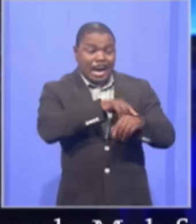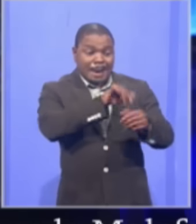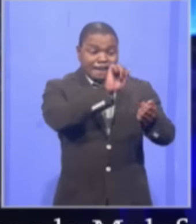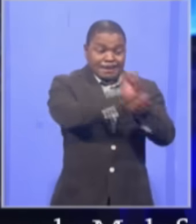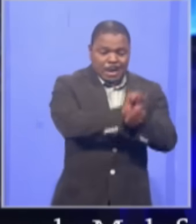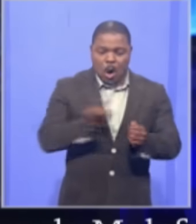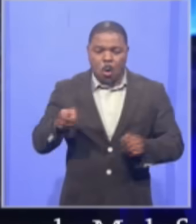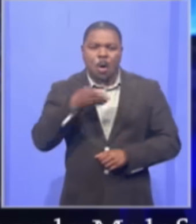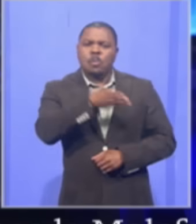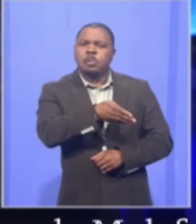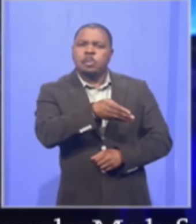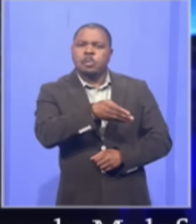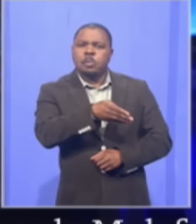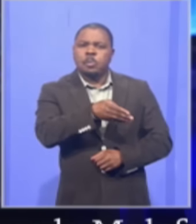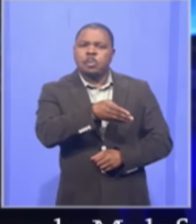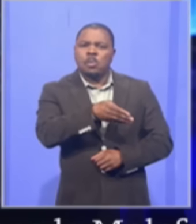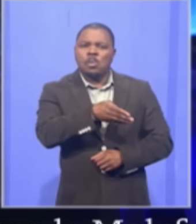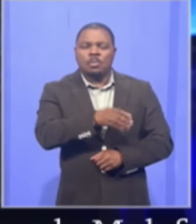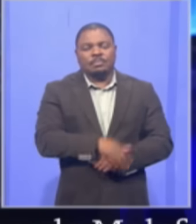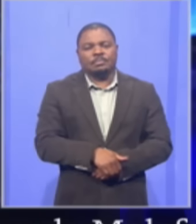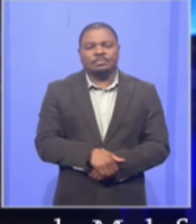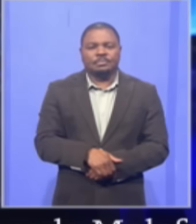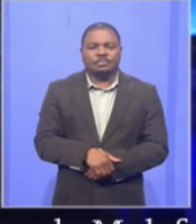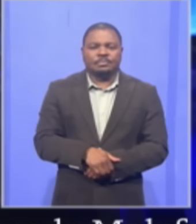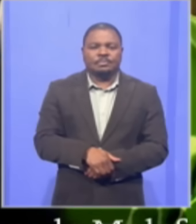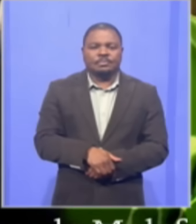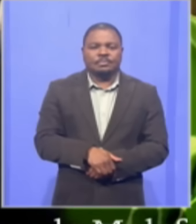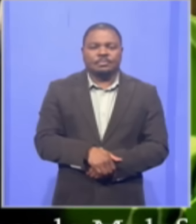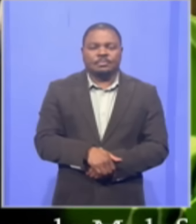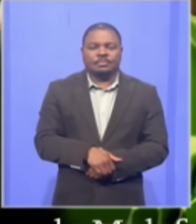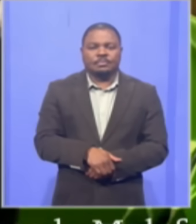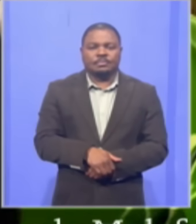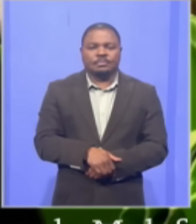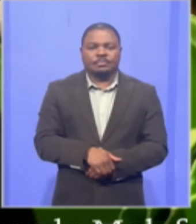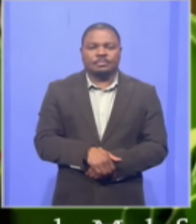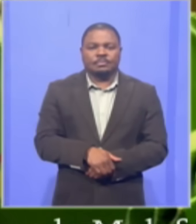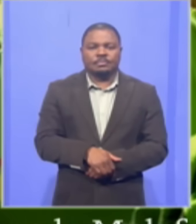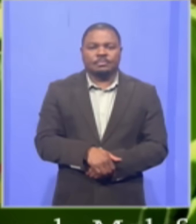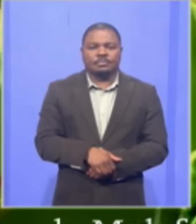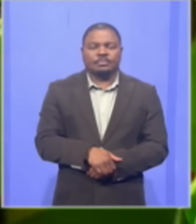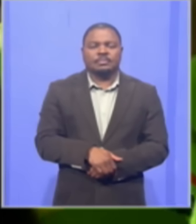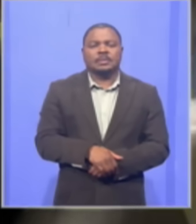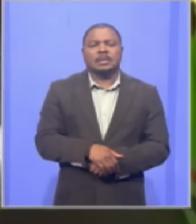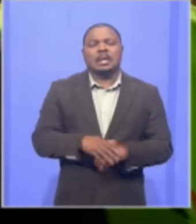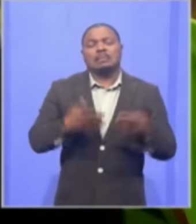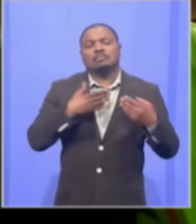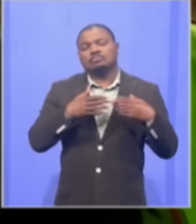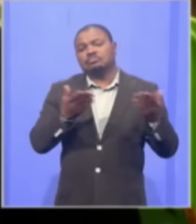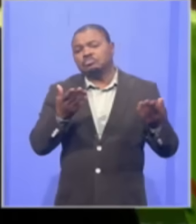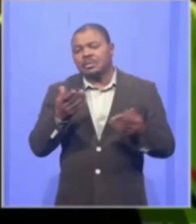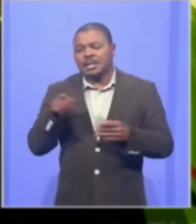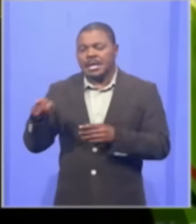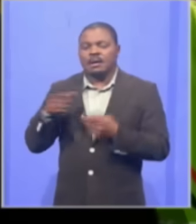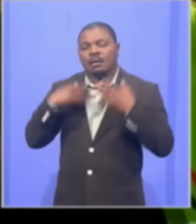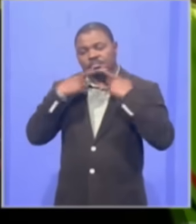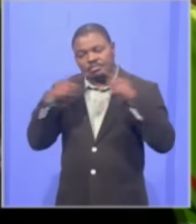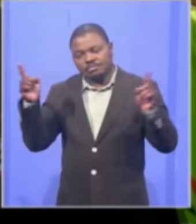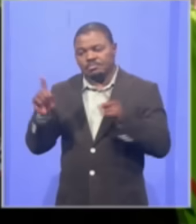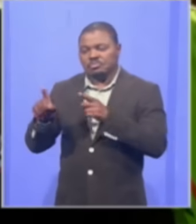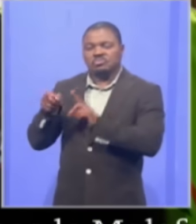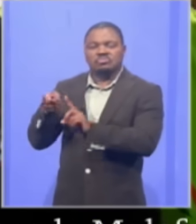ka nako eo yena Katiso Molefe a neng a tshwarwa. Ka mora phatlalatso ya ho behellwa thoko e entsweng